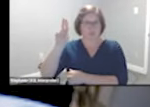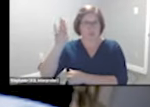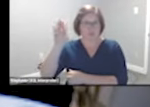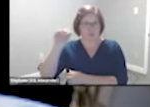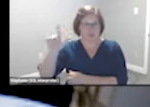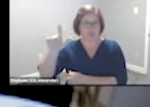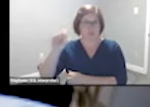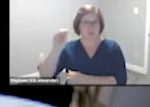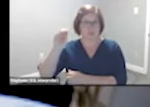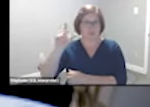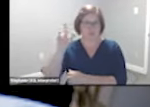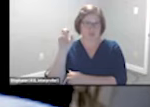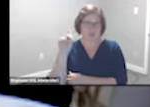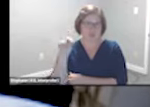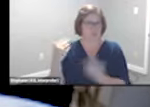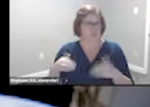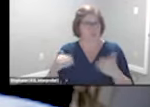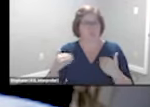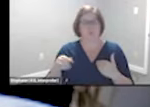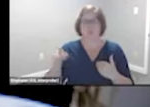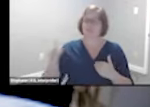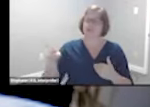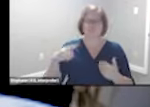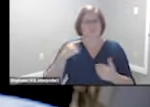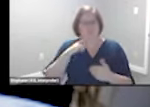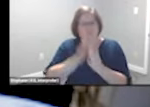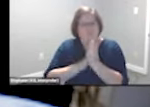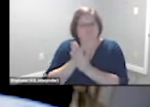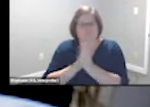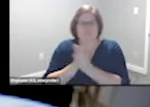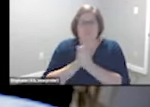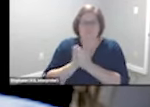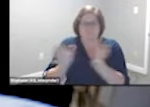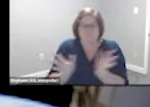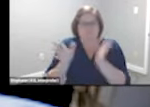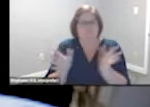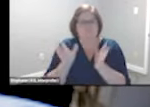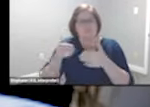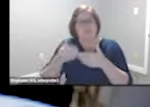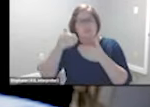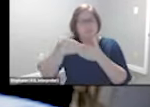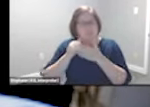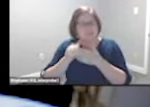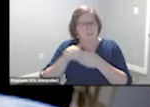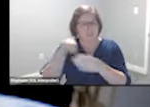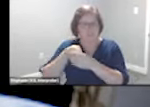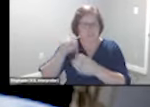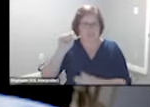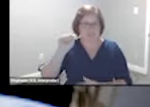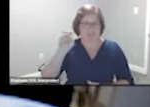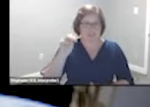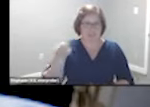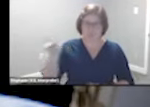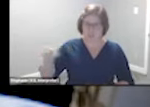and international partnerships. Dr. E is passionate about nurturing the next generation of leaders in STEM, and not only volunteers for